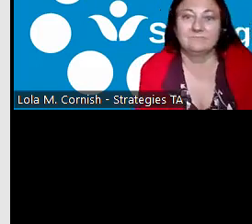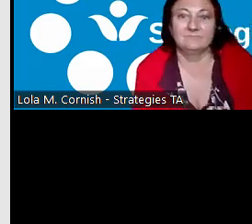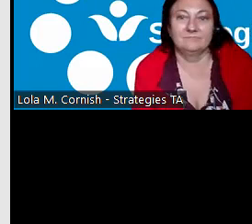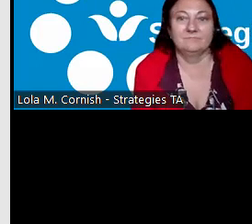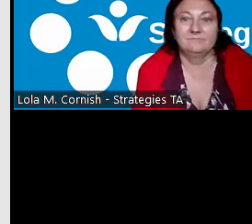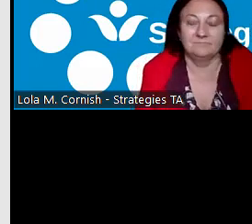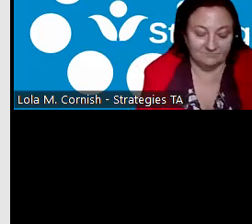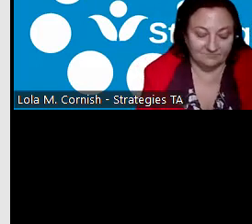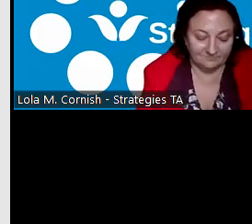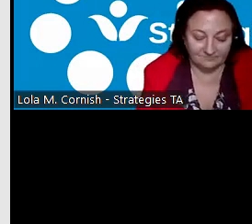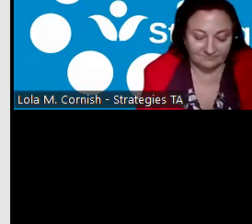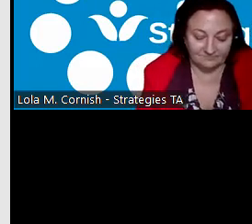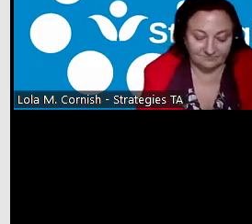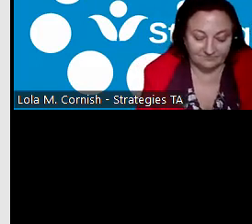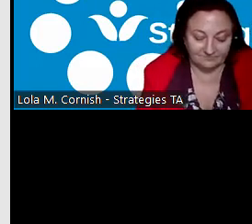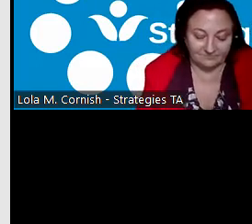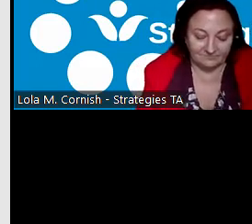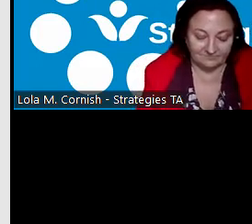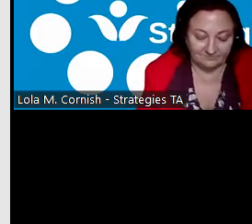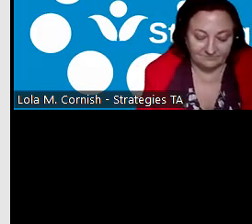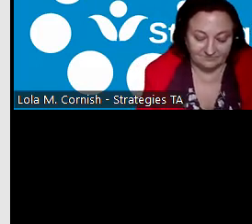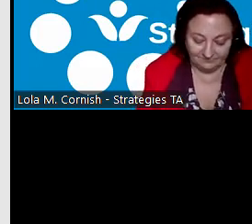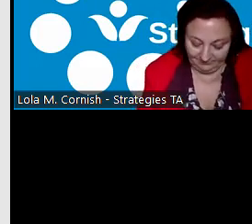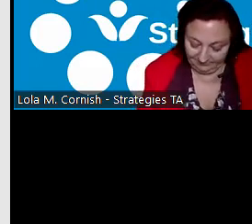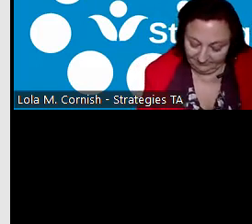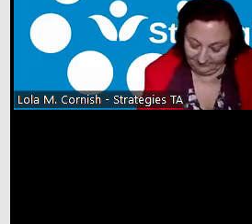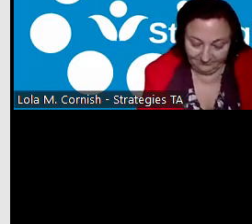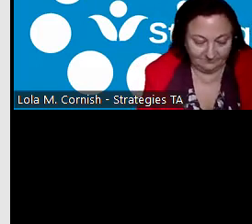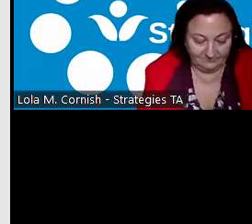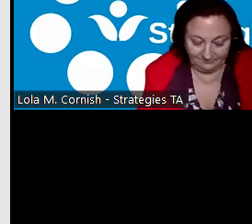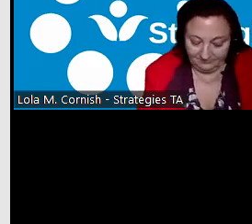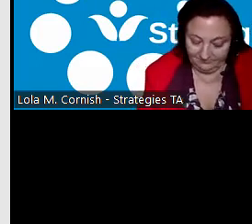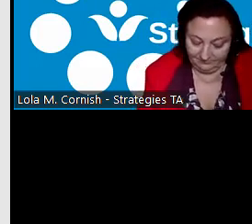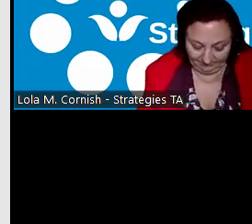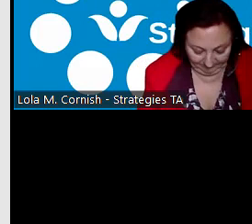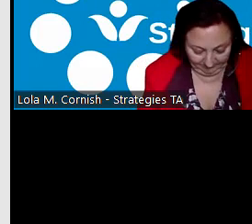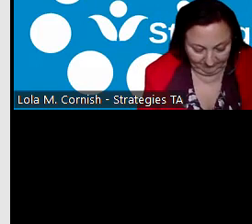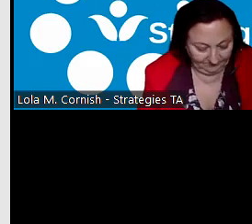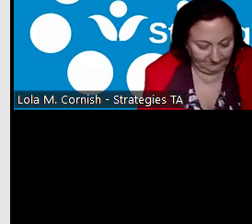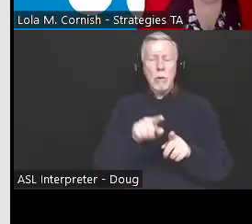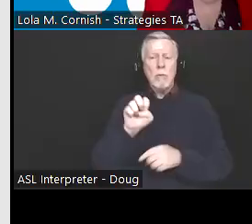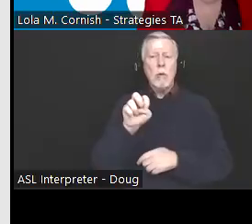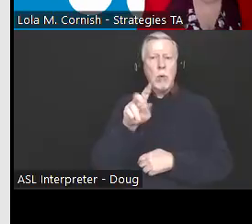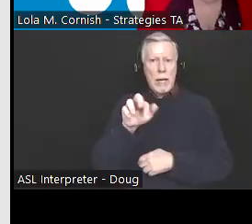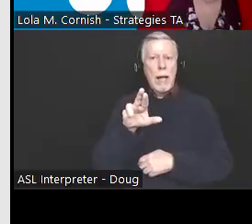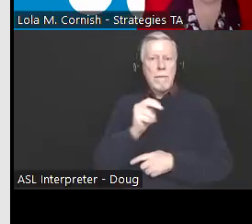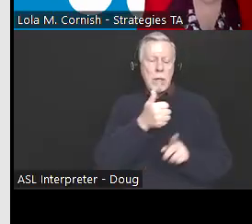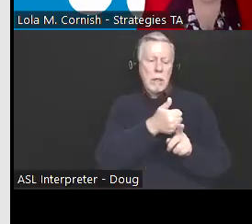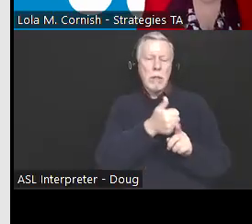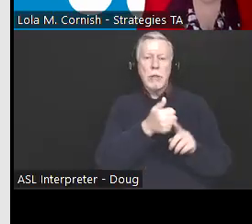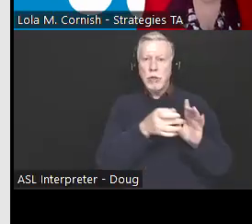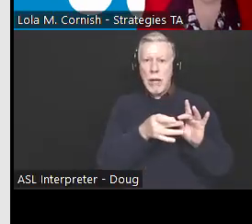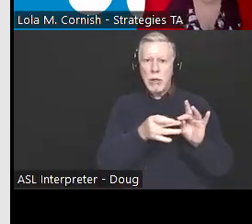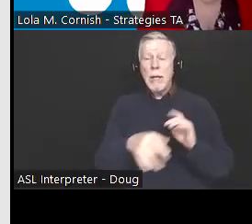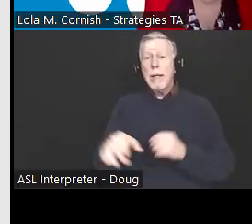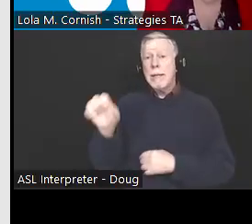and I know this from my personal experience in working with San Diego, but also from what Evan shared. San Diego County